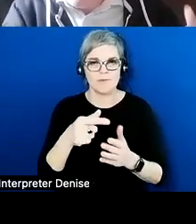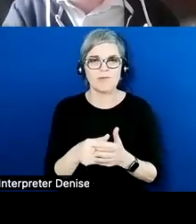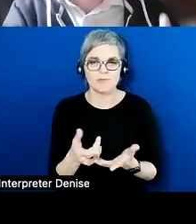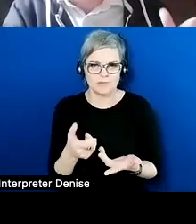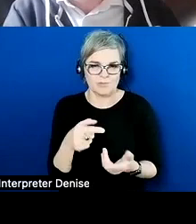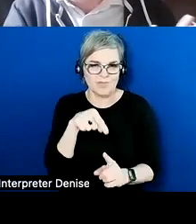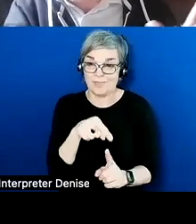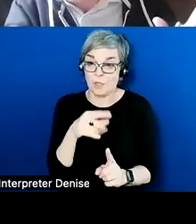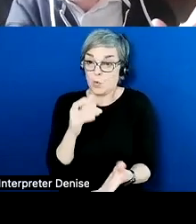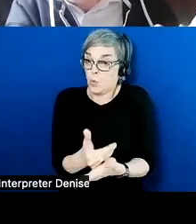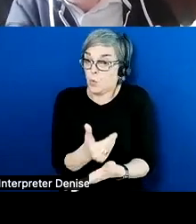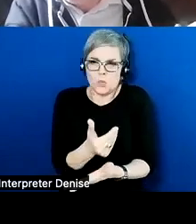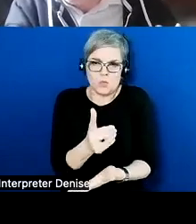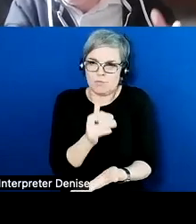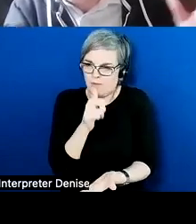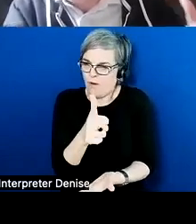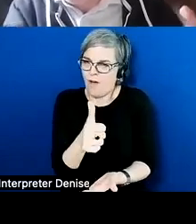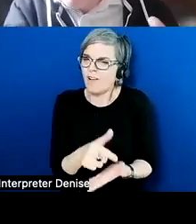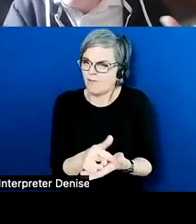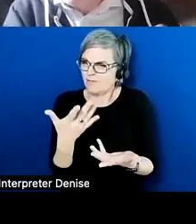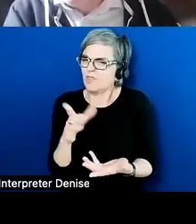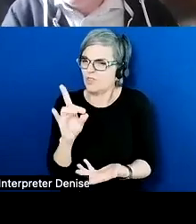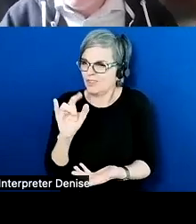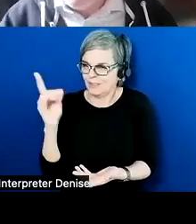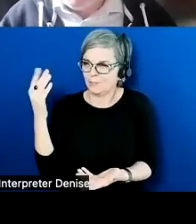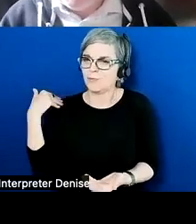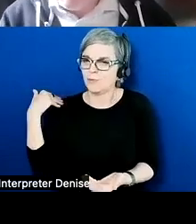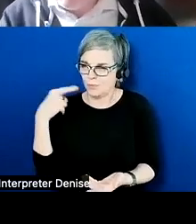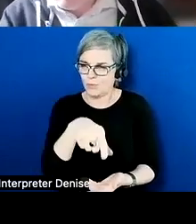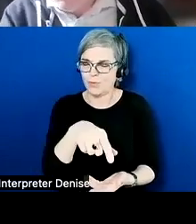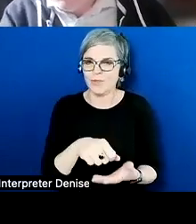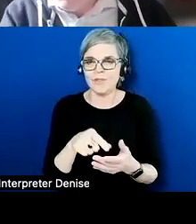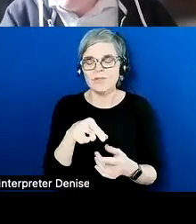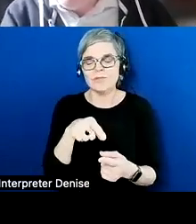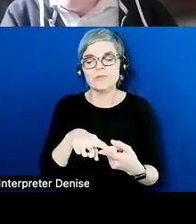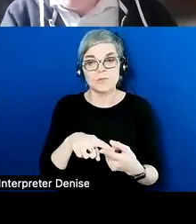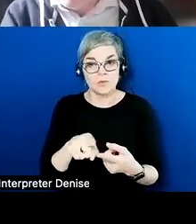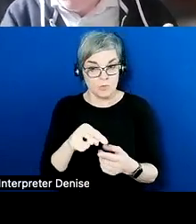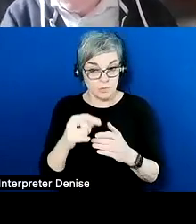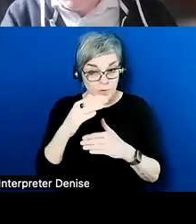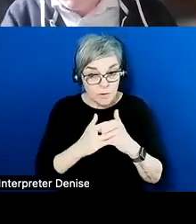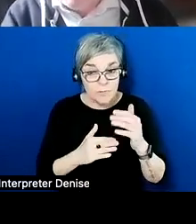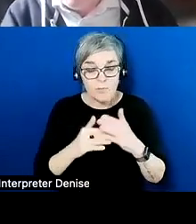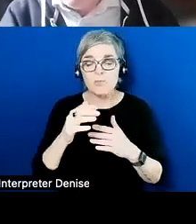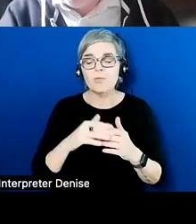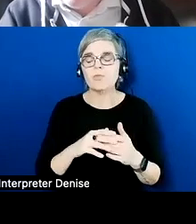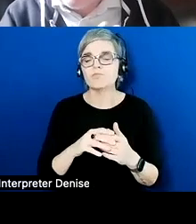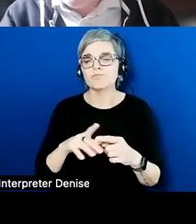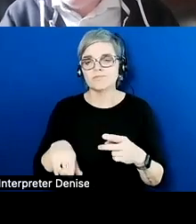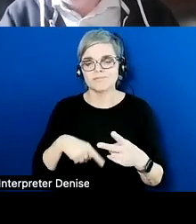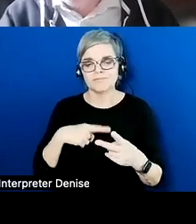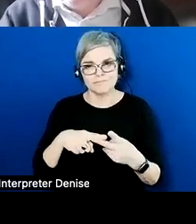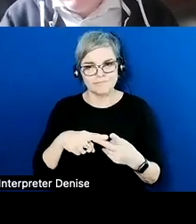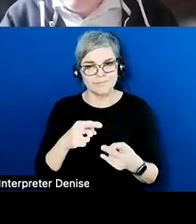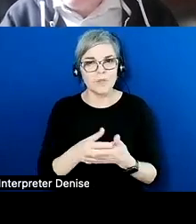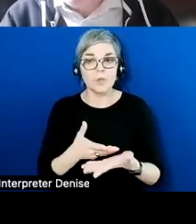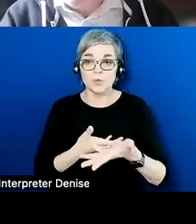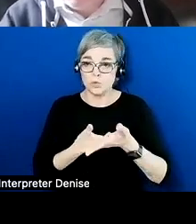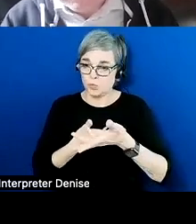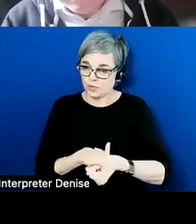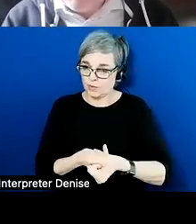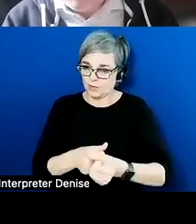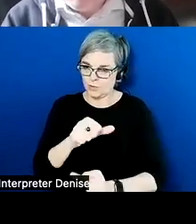it's comfortable. The interaction, the level of trust between the two of them, and trust becomes a really